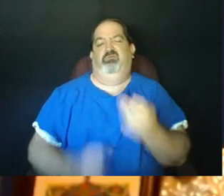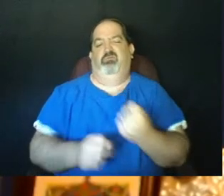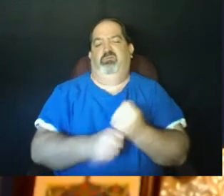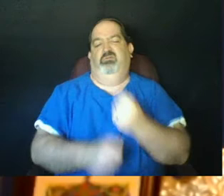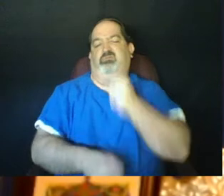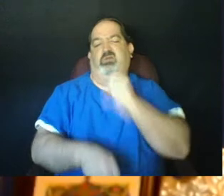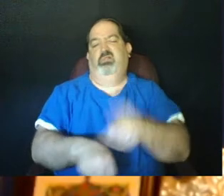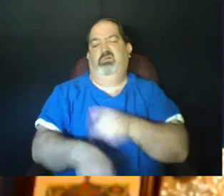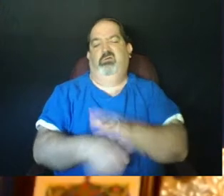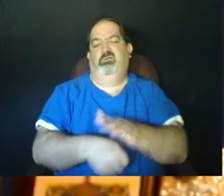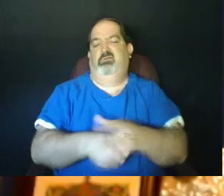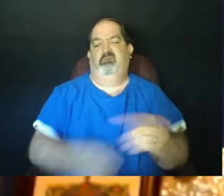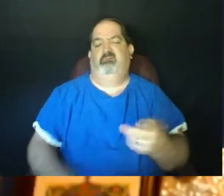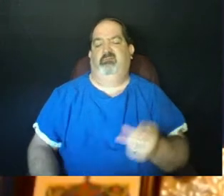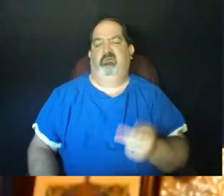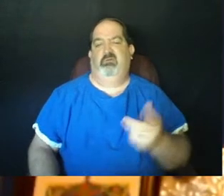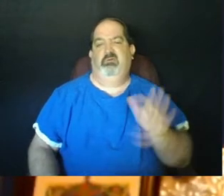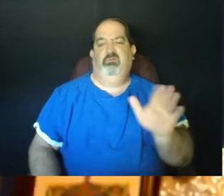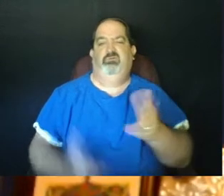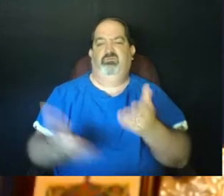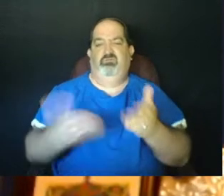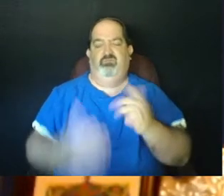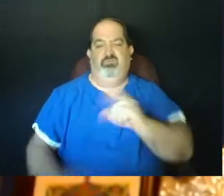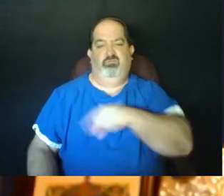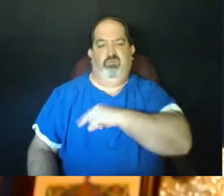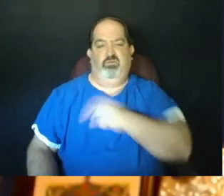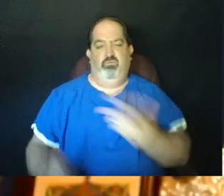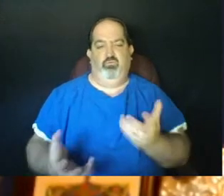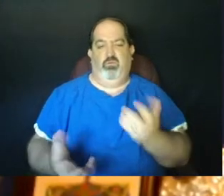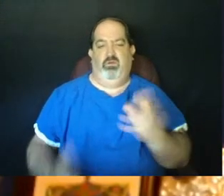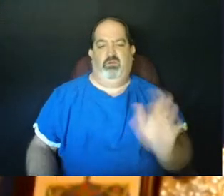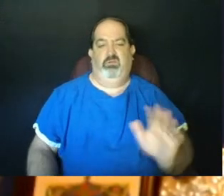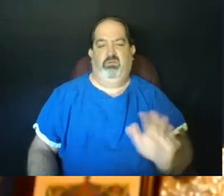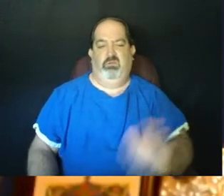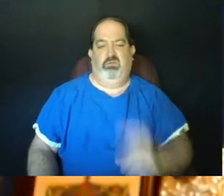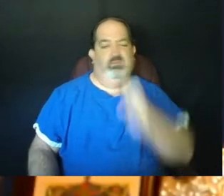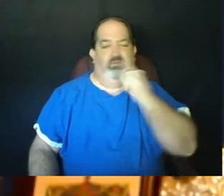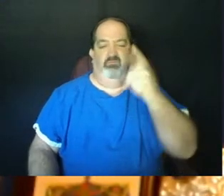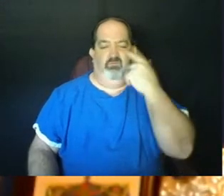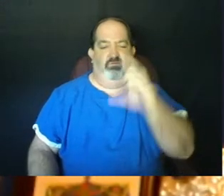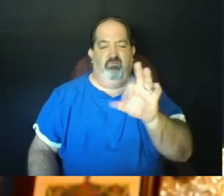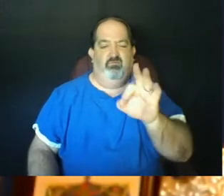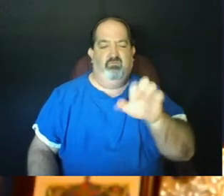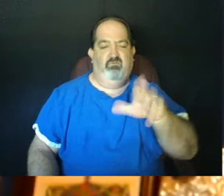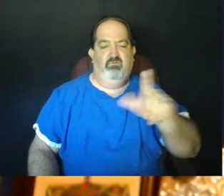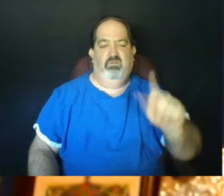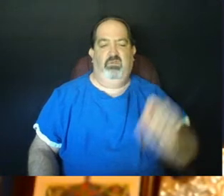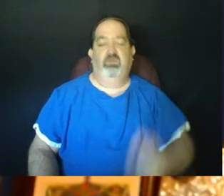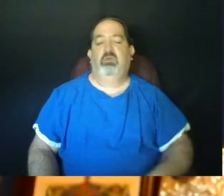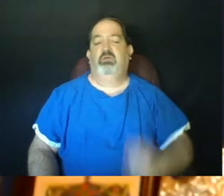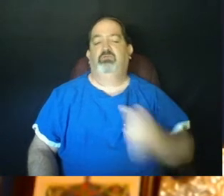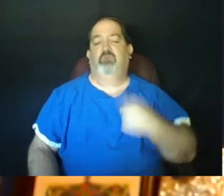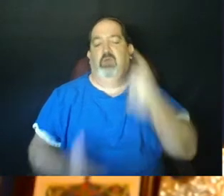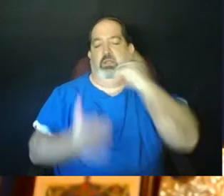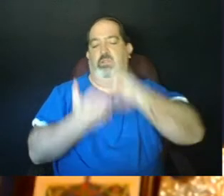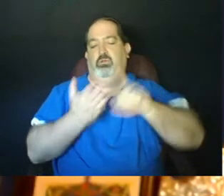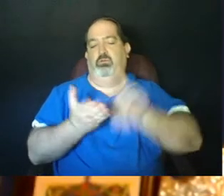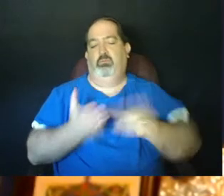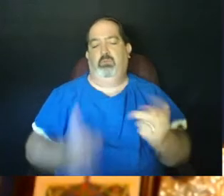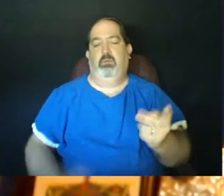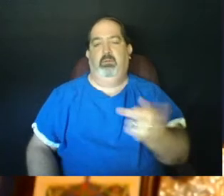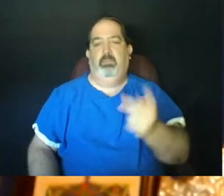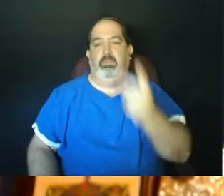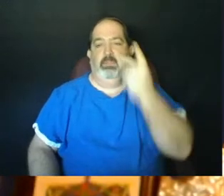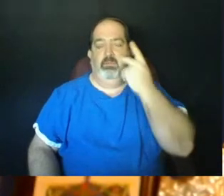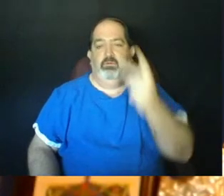long enough for the service and quality that we are looking for the Forêt. So I looked them up to consider